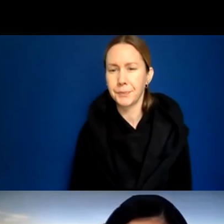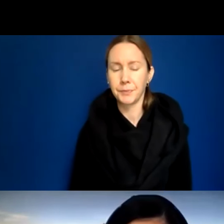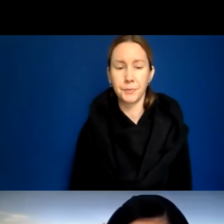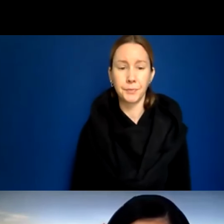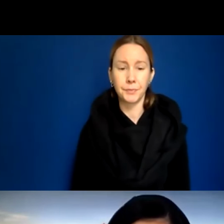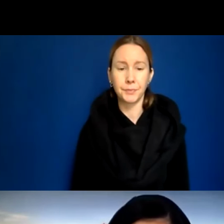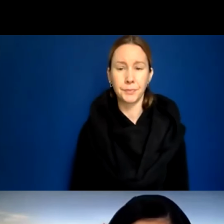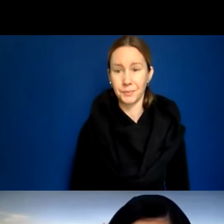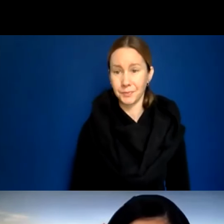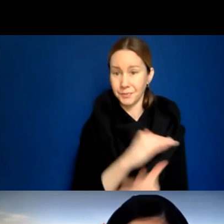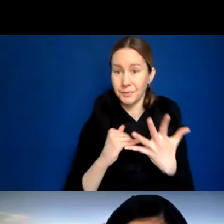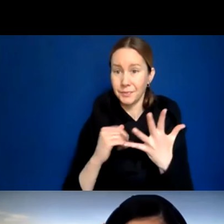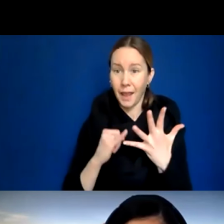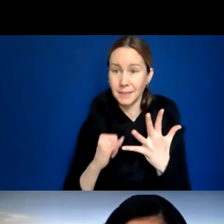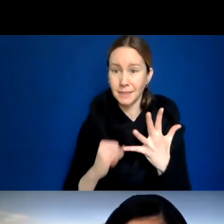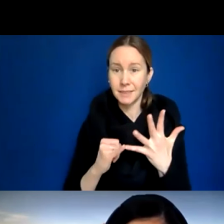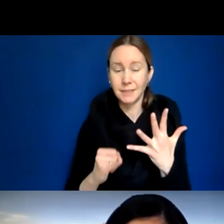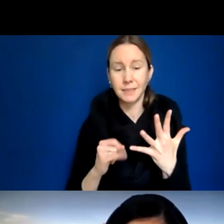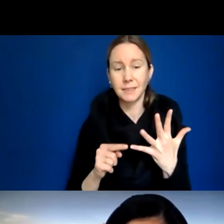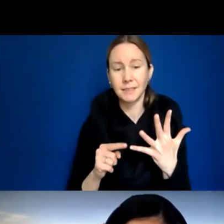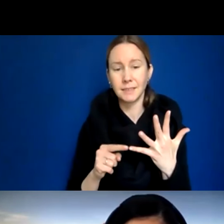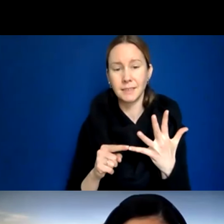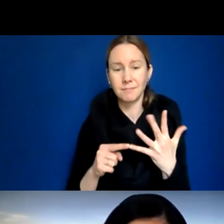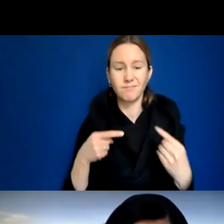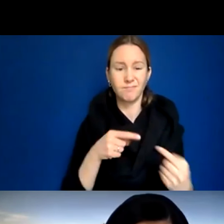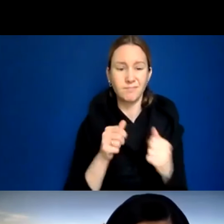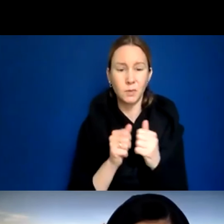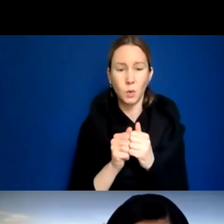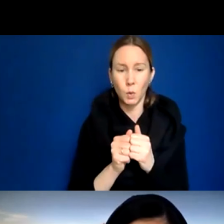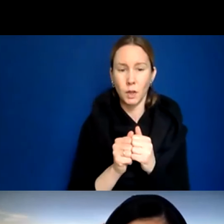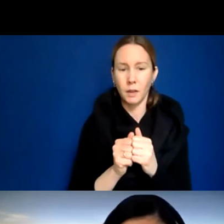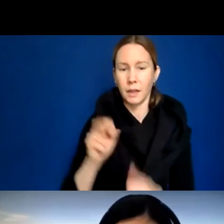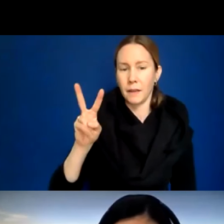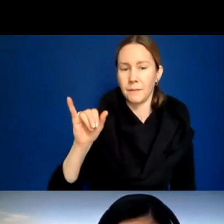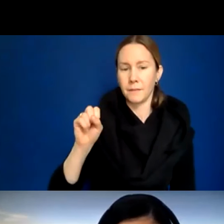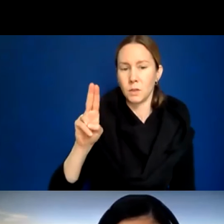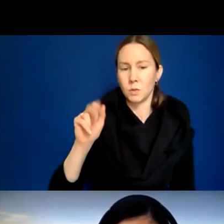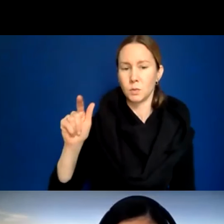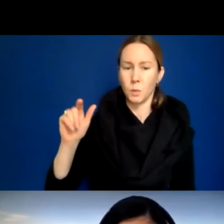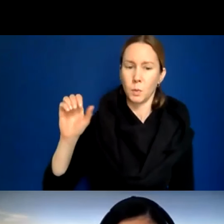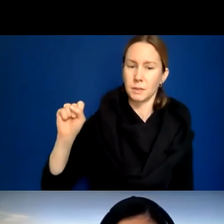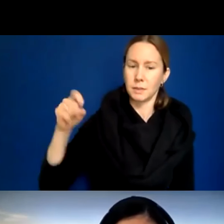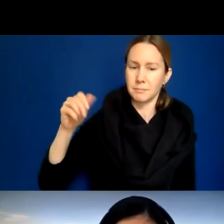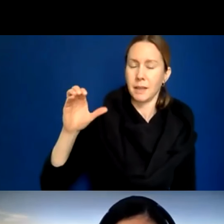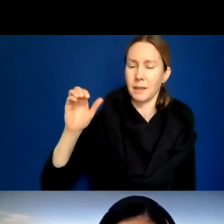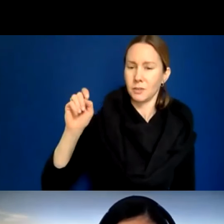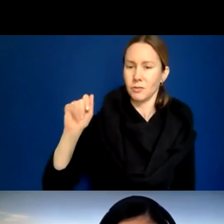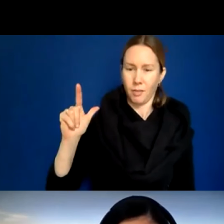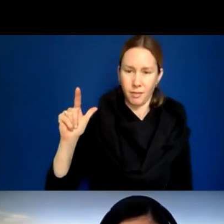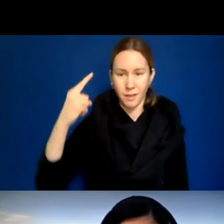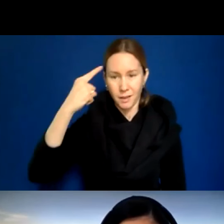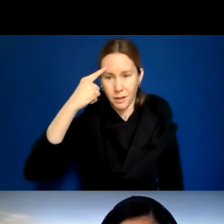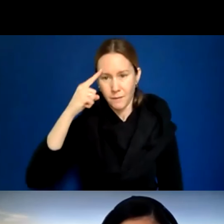And lastly, we have the difficulties with a visuospatial cognitive domain. And this is